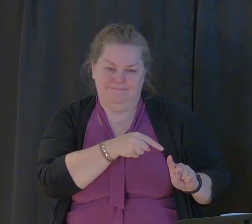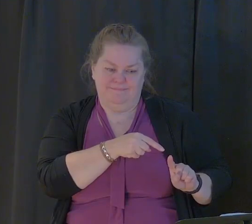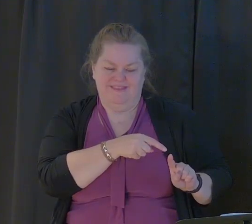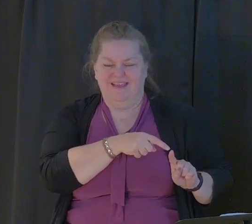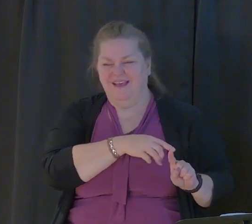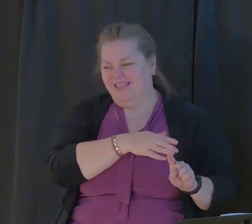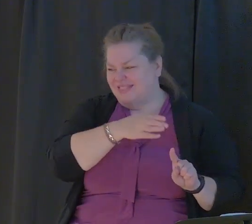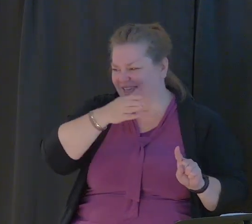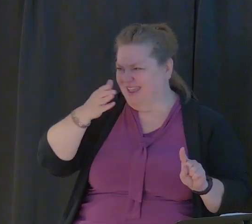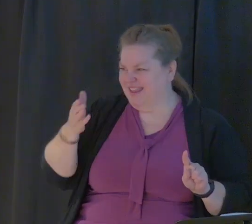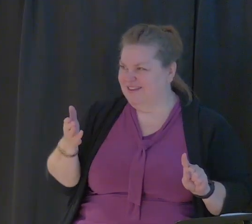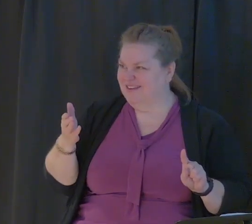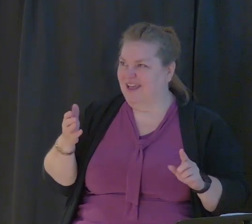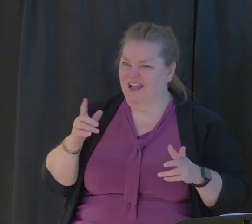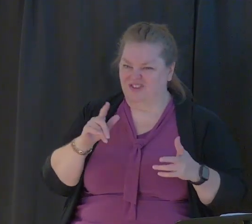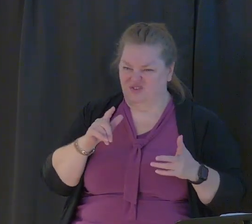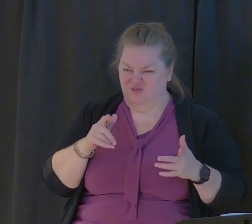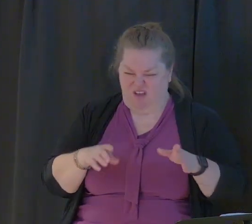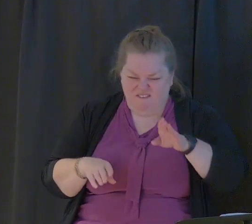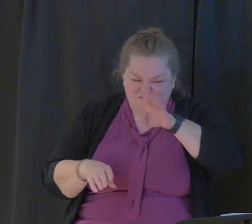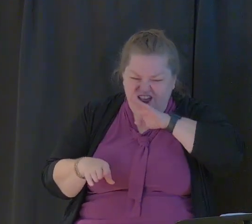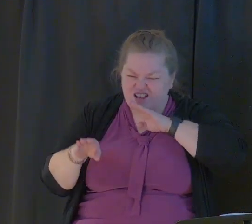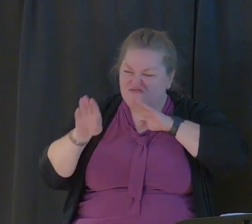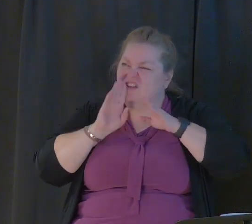me? What?